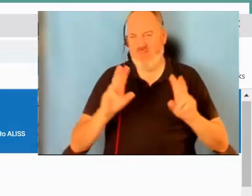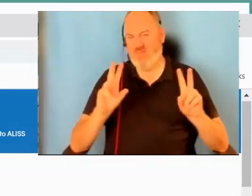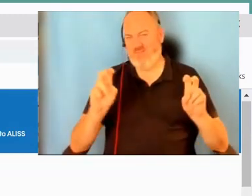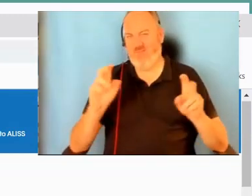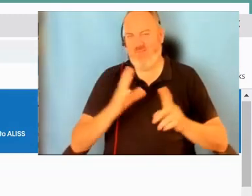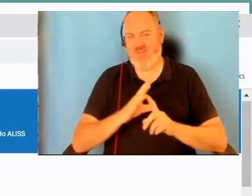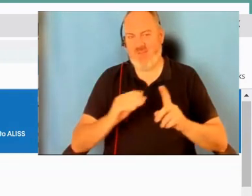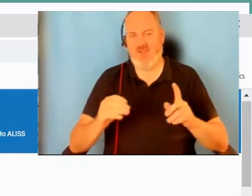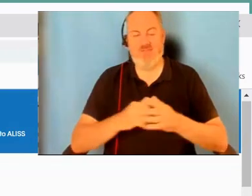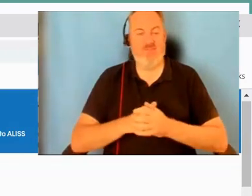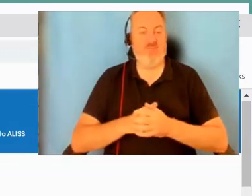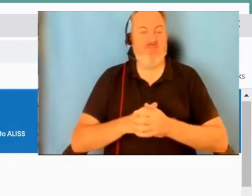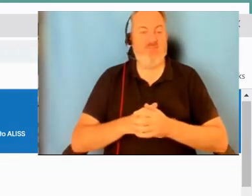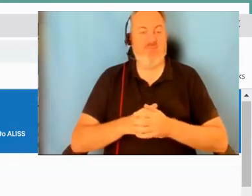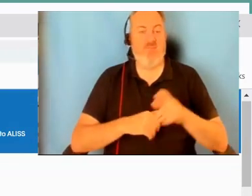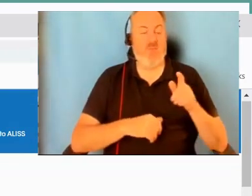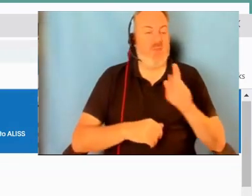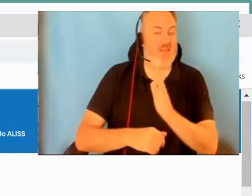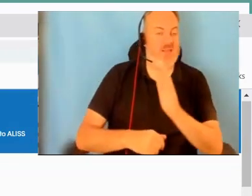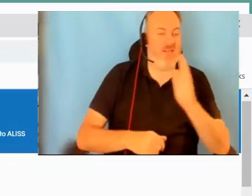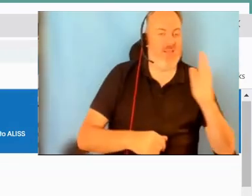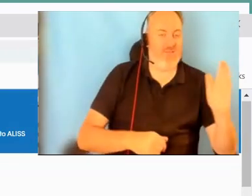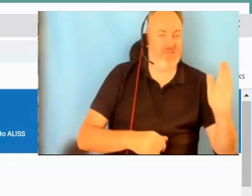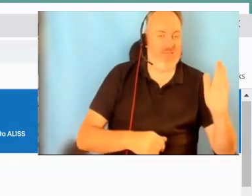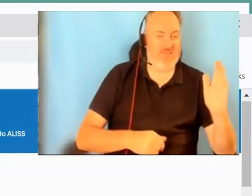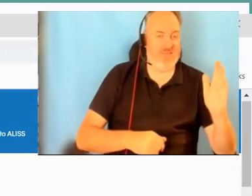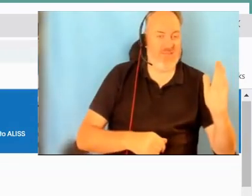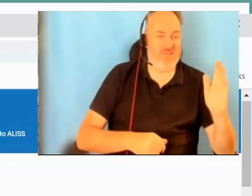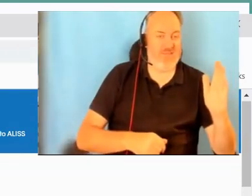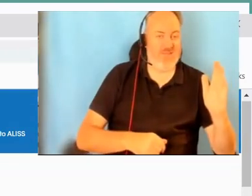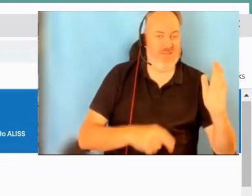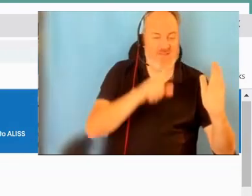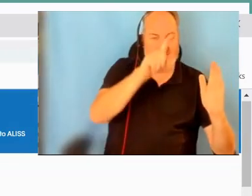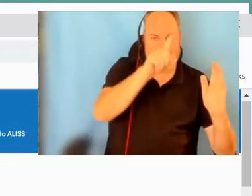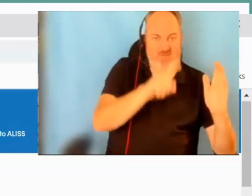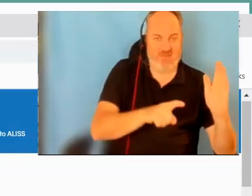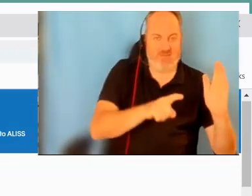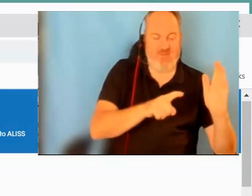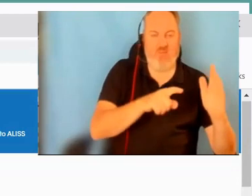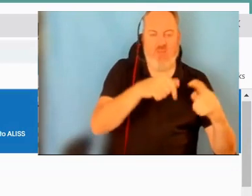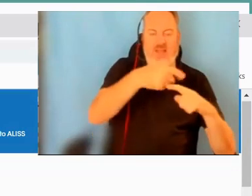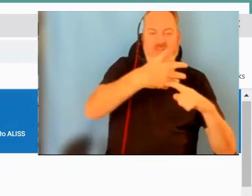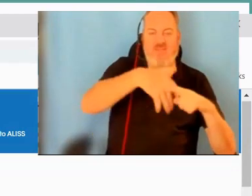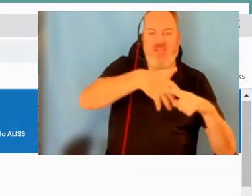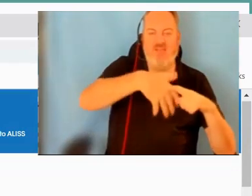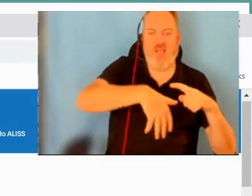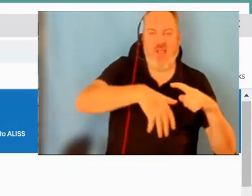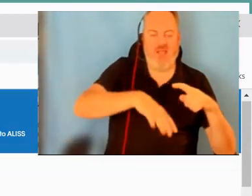if you want to filter it further is we go to the left-hand side of the screen. There is a section that says filter by